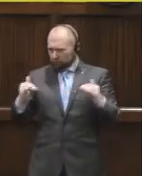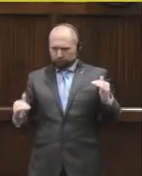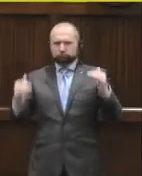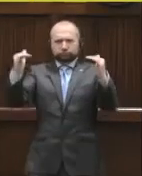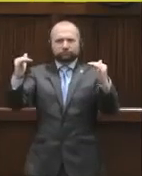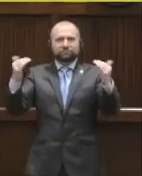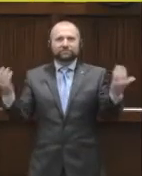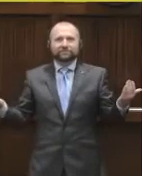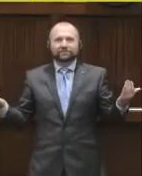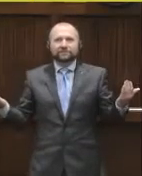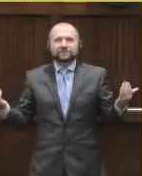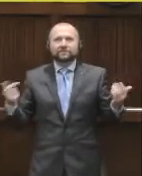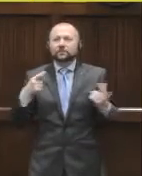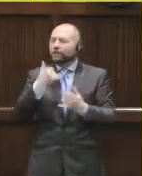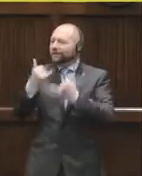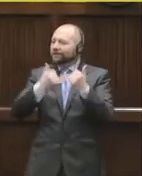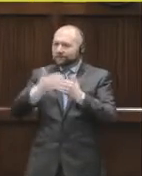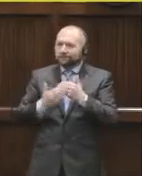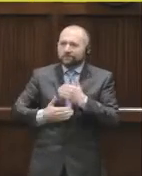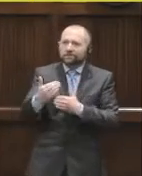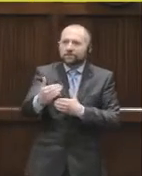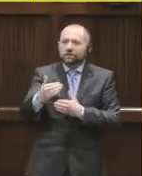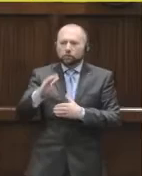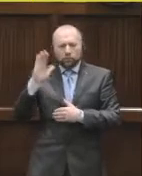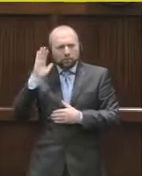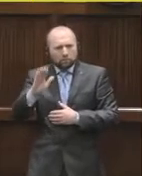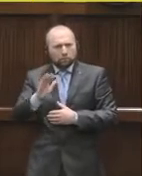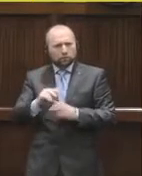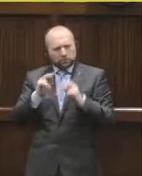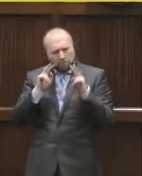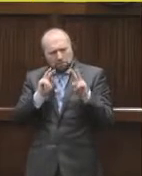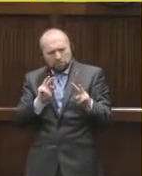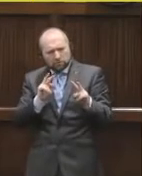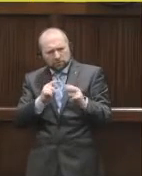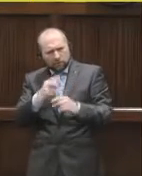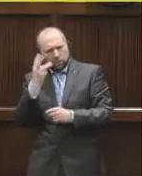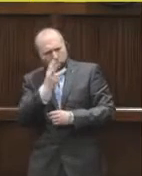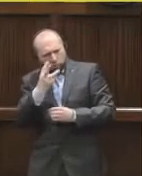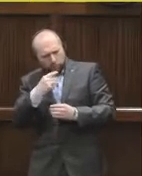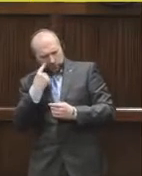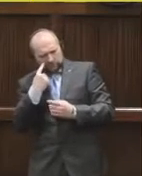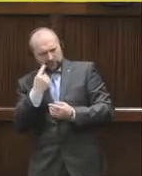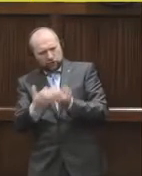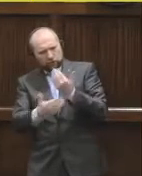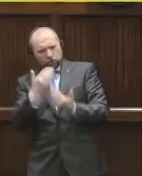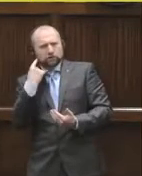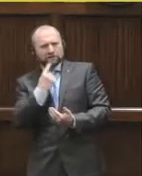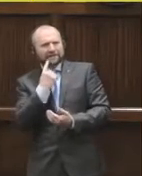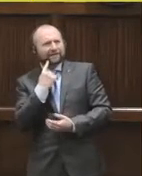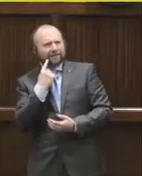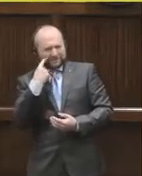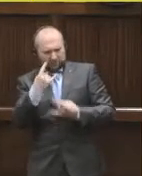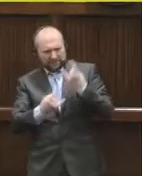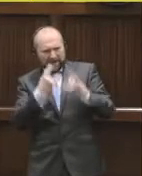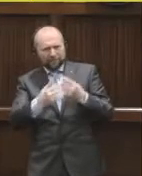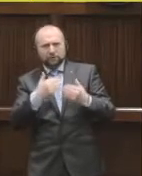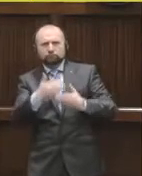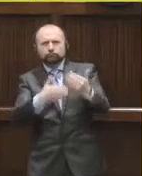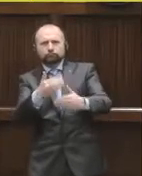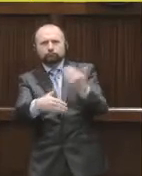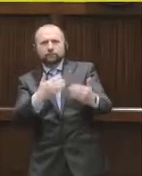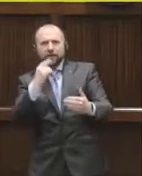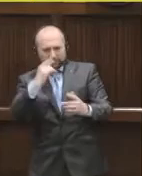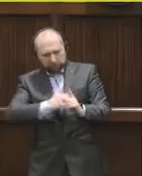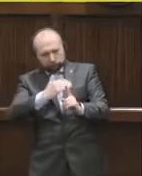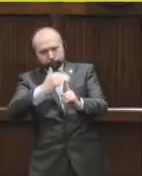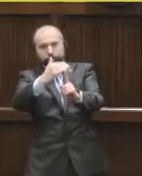years ahead, we must closely monitor and evaluate the progress of young deaf people and be prepared, if necessary, to come back here